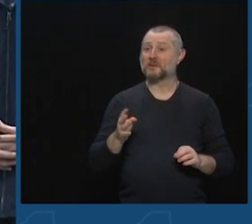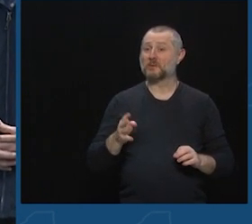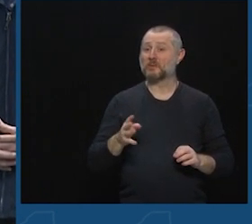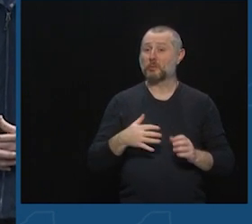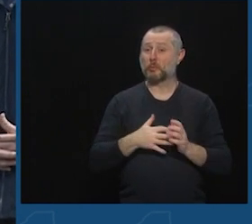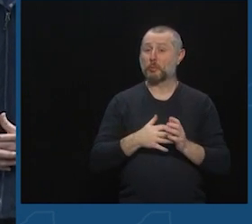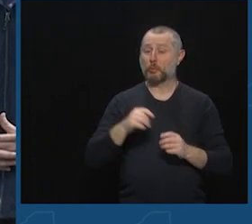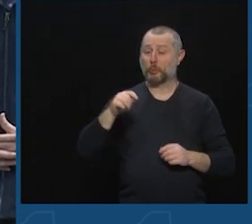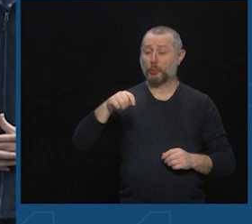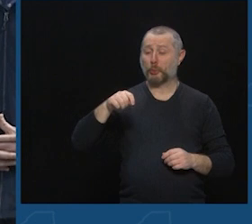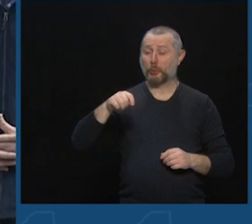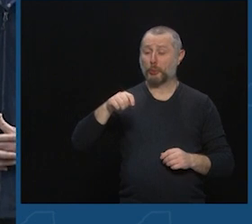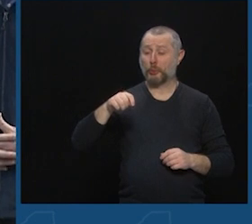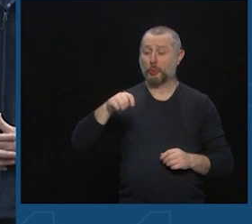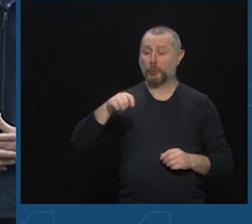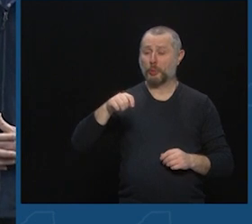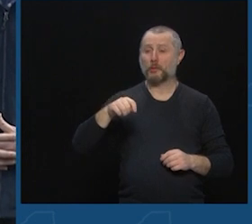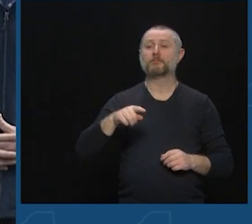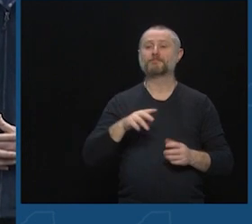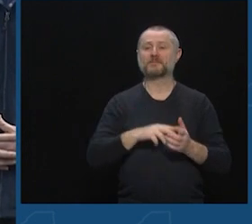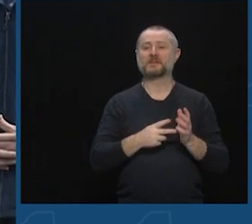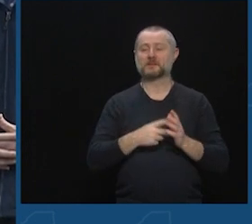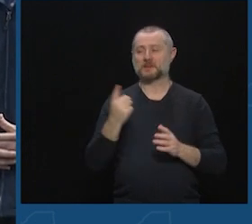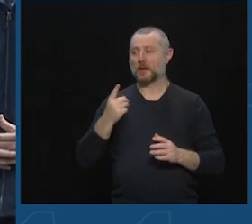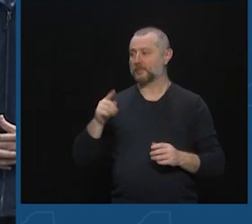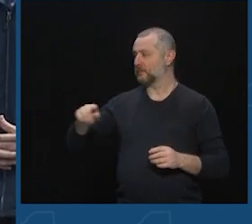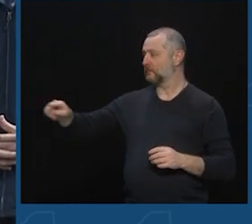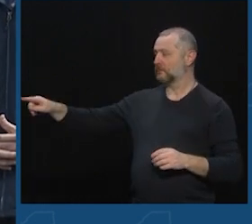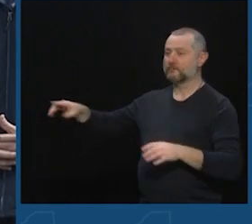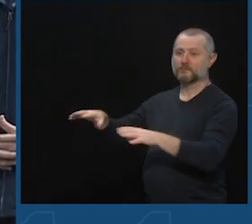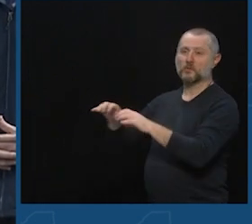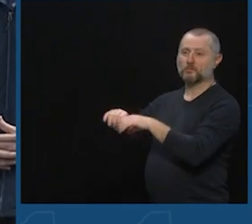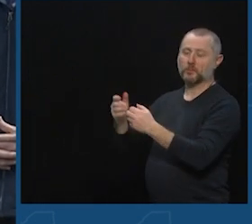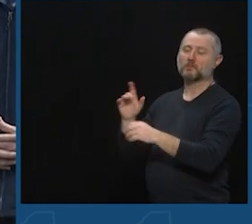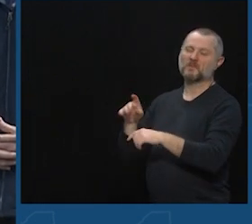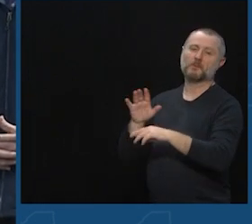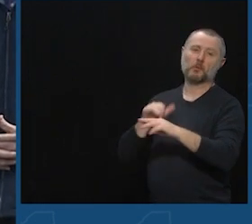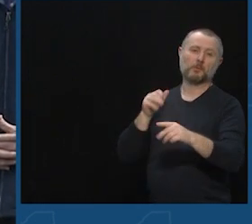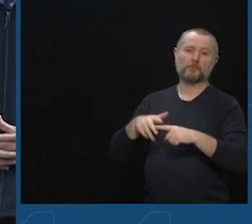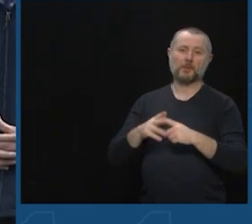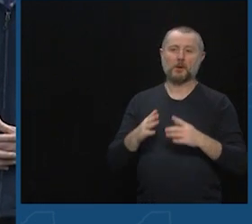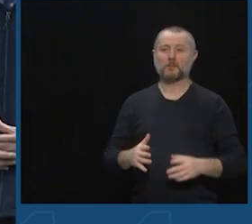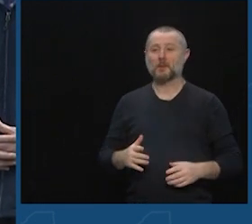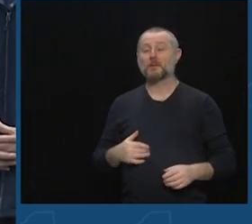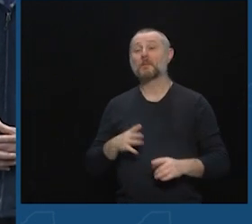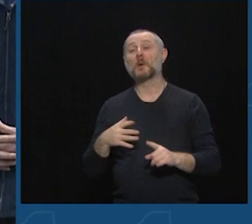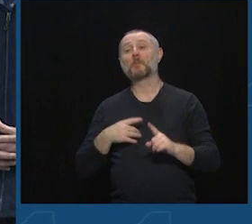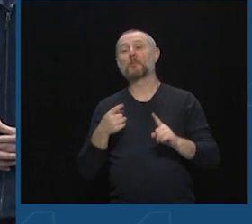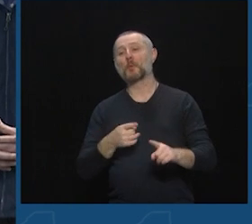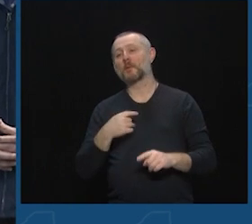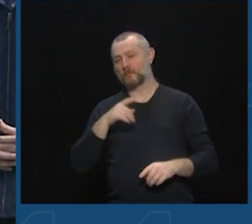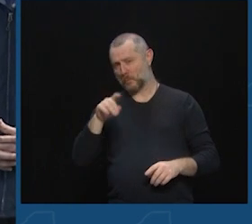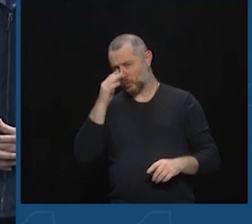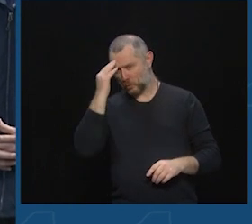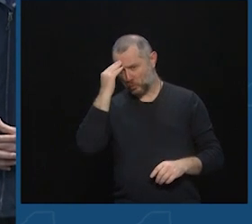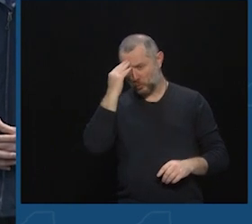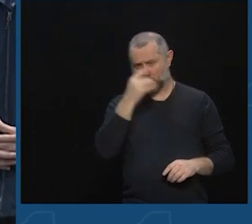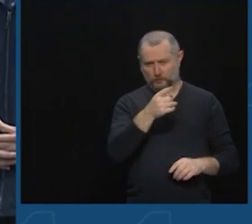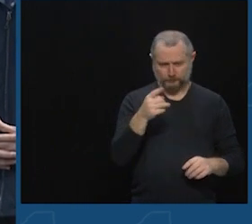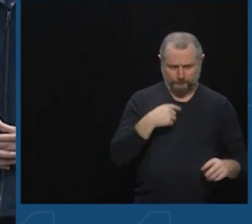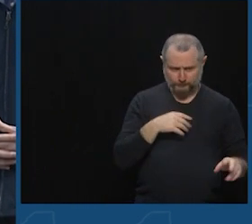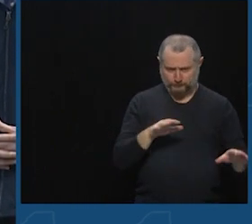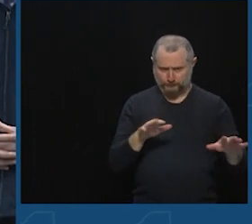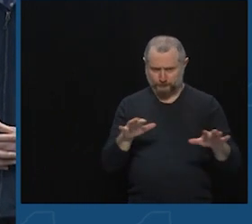plumber. But be careful and be conscious that as you get back into your house, there are some simple steps you can take to